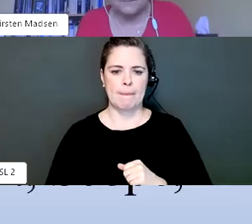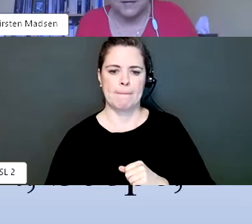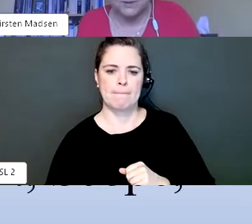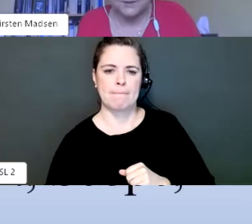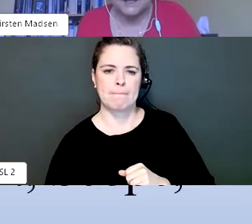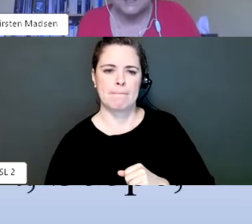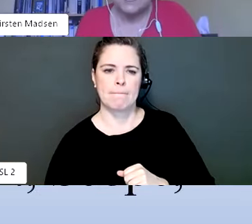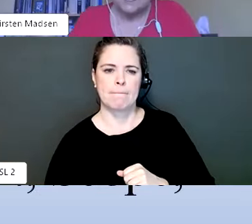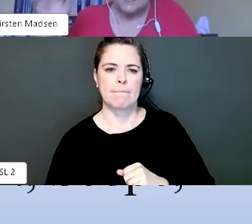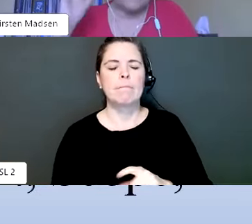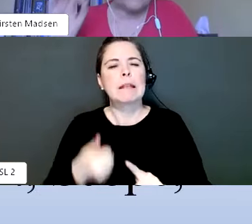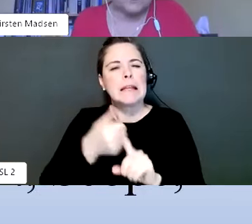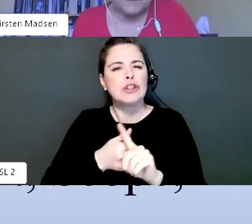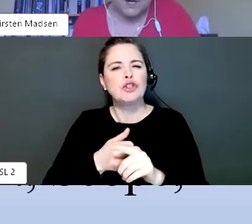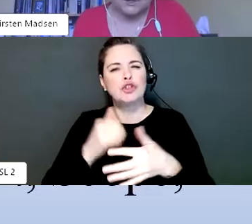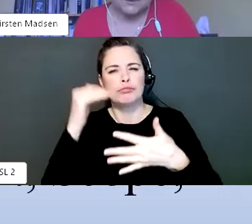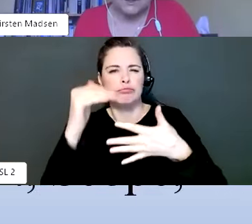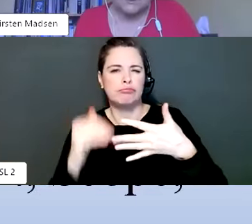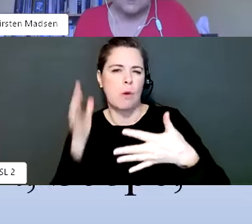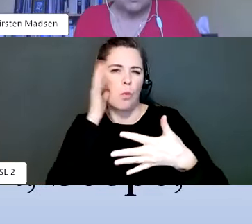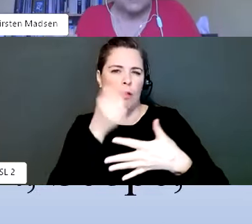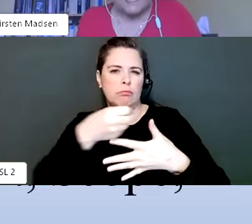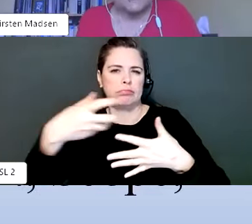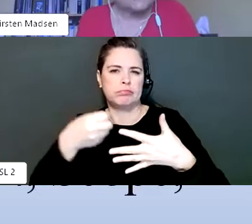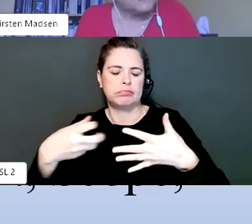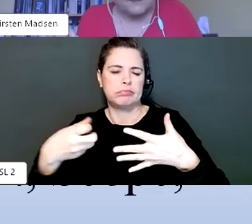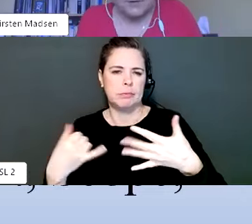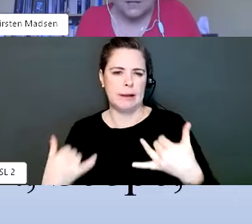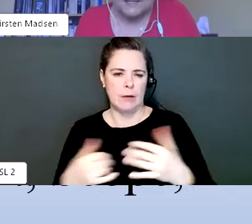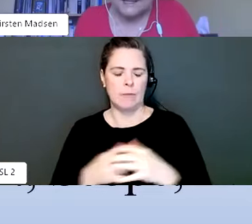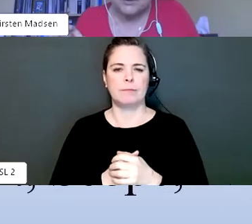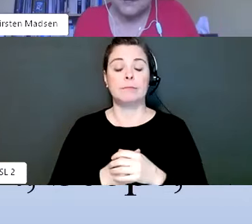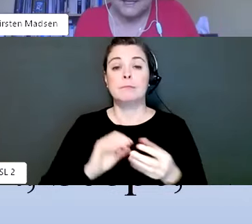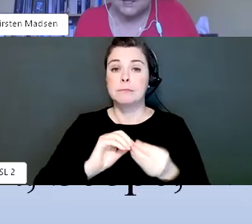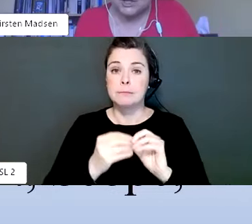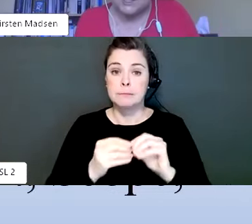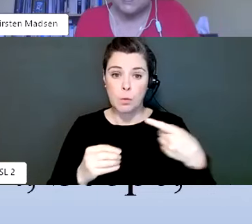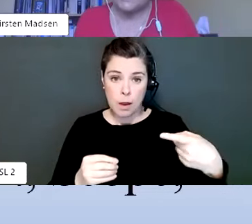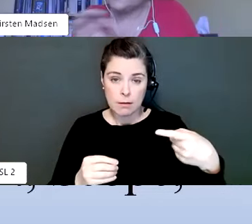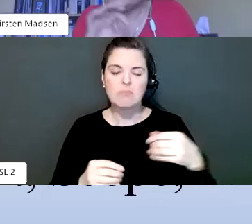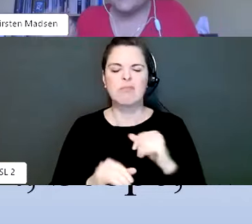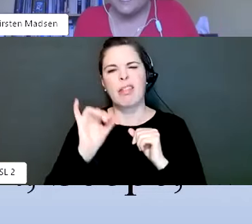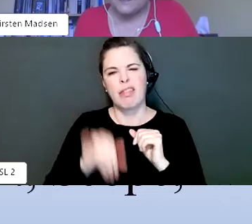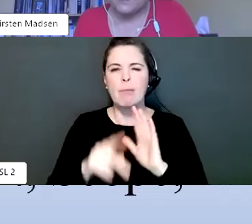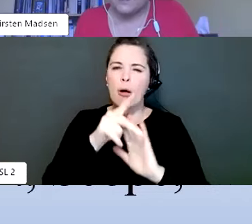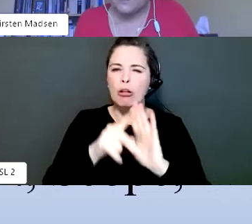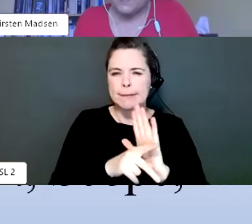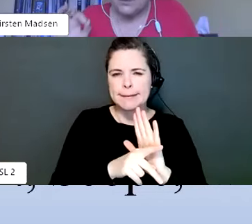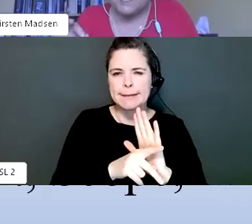different modules. The first module relates to policy and procedure. And this is an